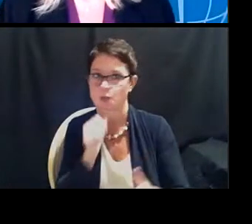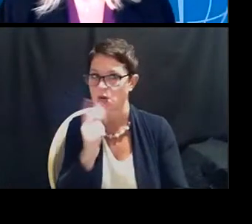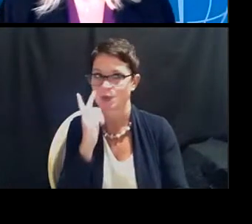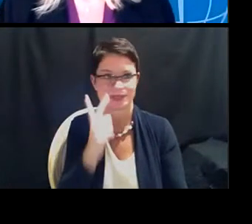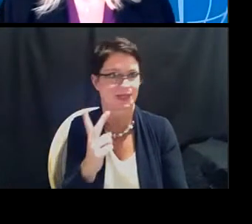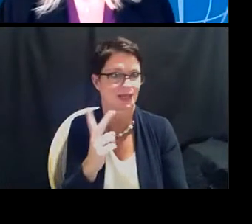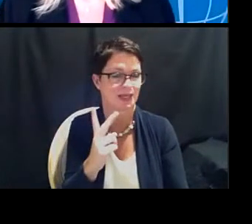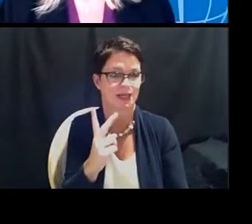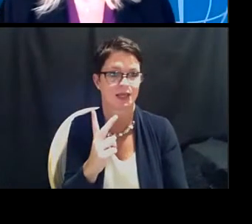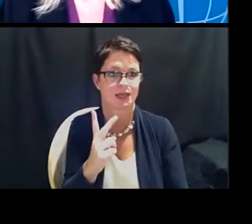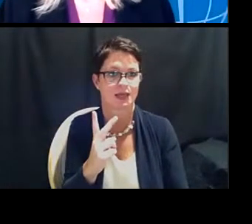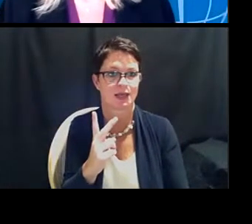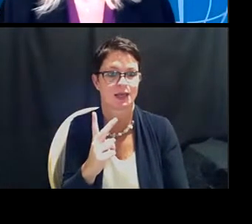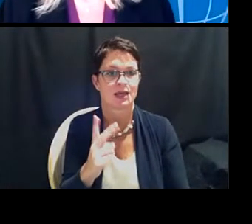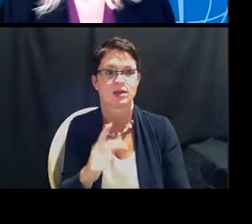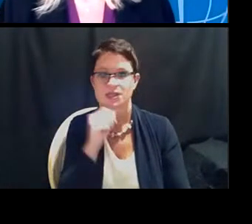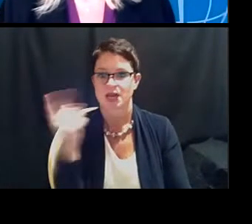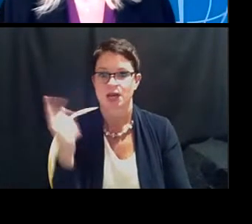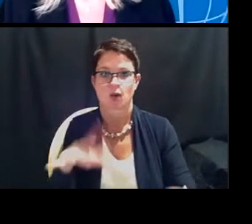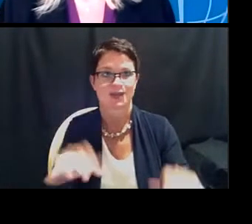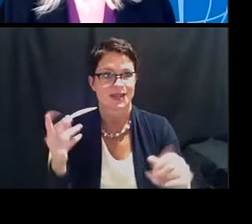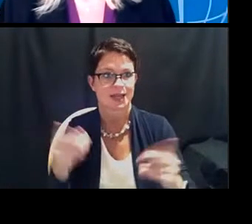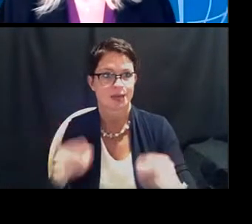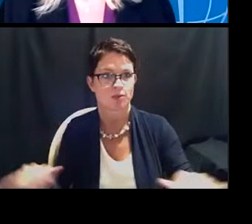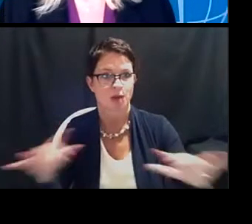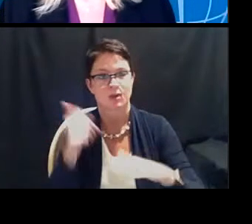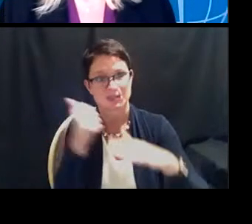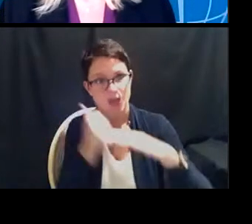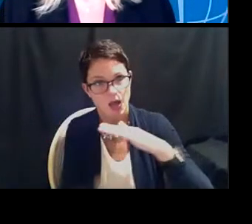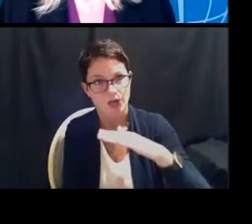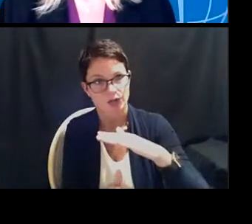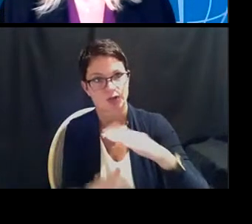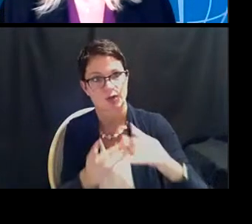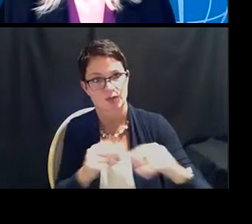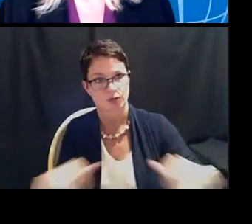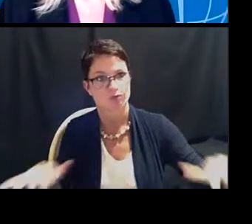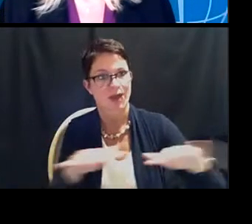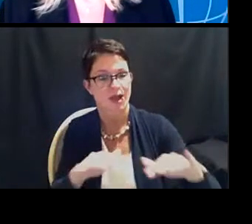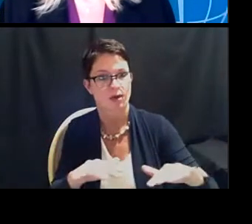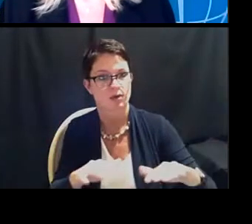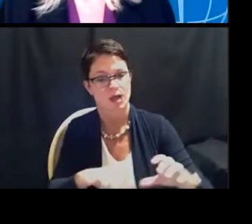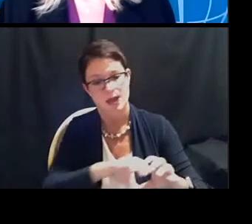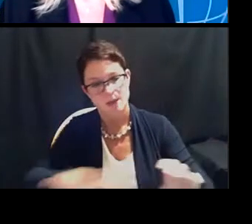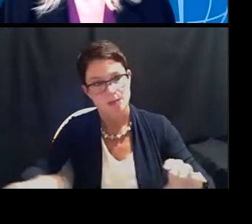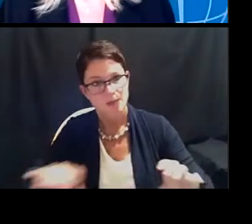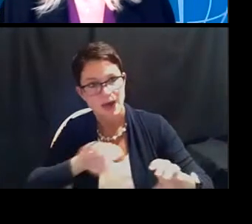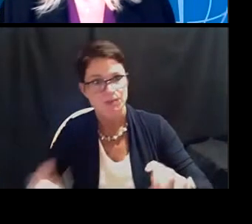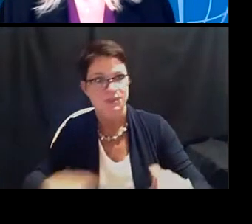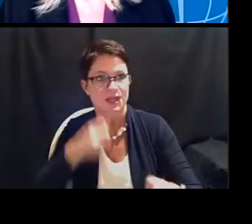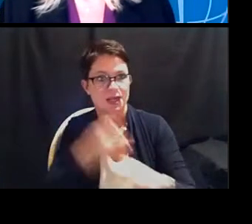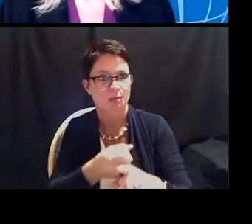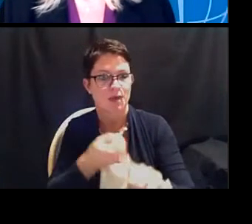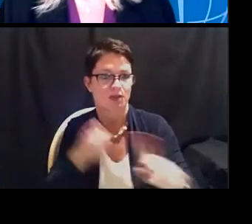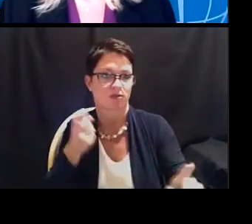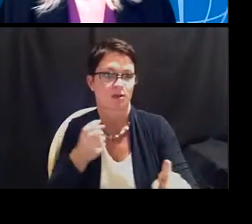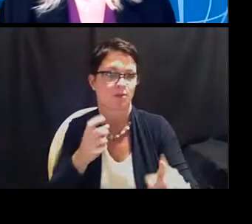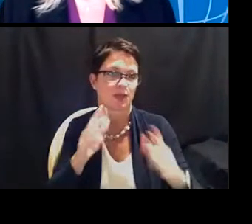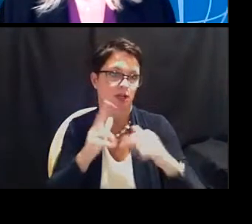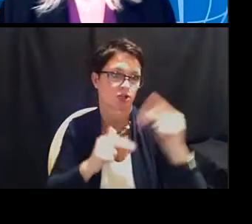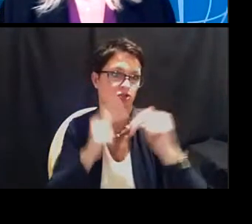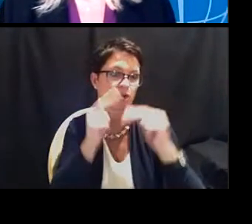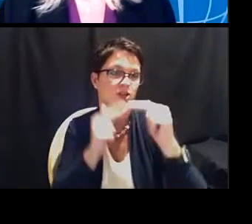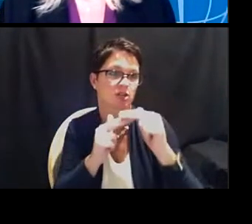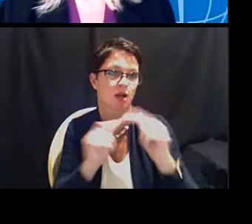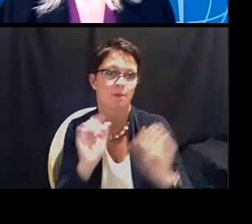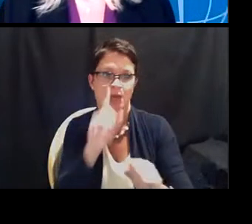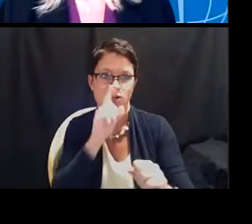it's not only eminent domain, potentially what you can't see under the ground, potentially pipes and ill effects from the construction. So I just want to make sure that